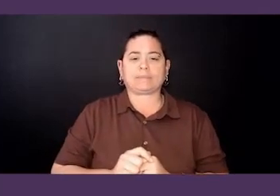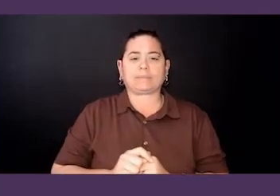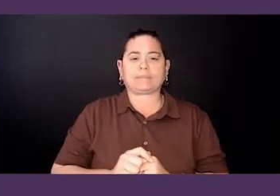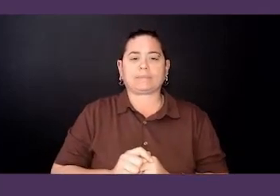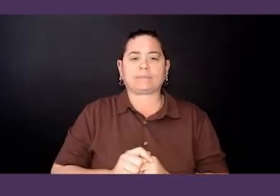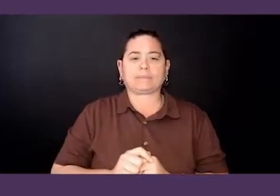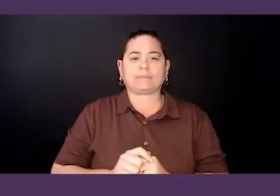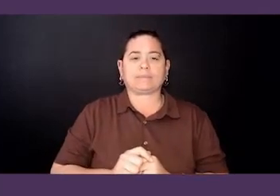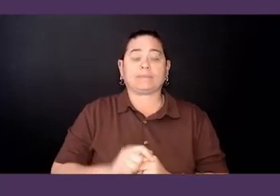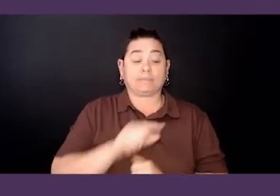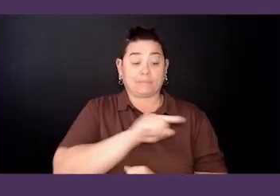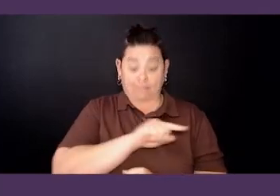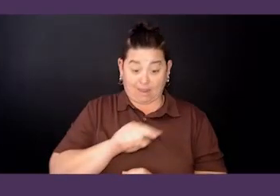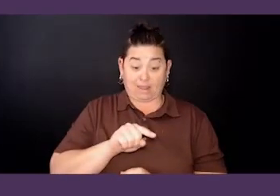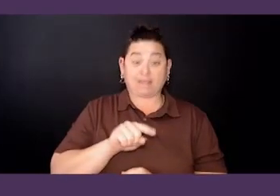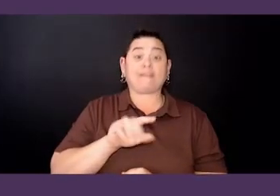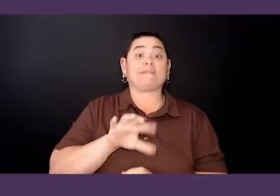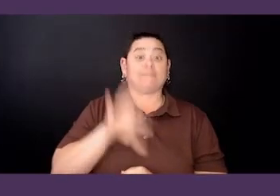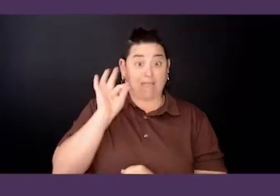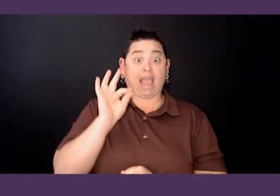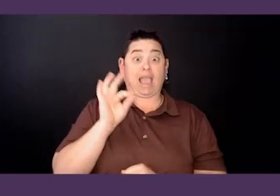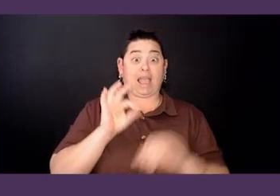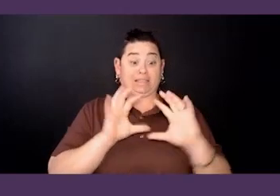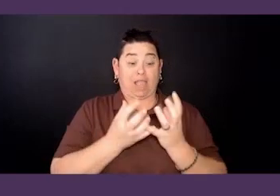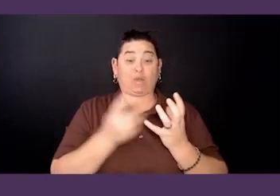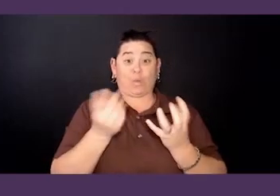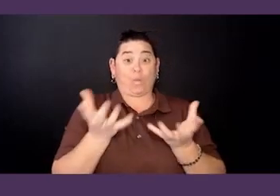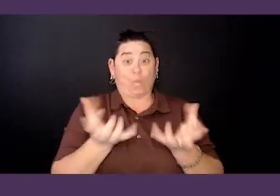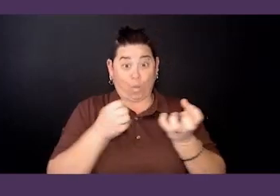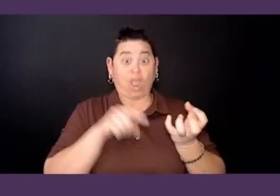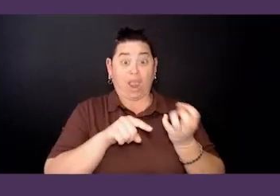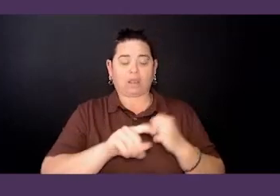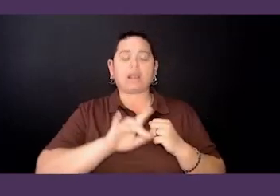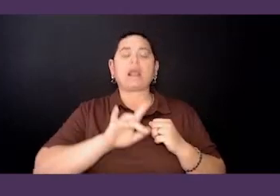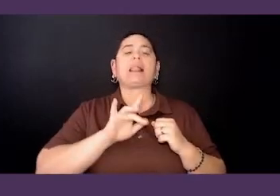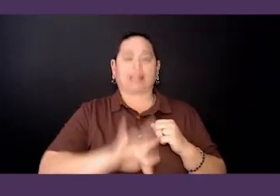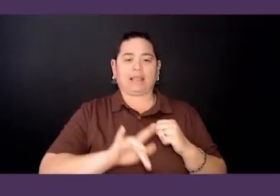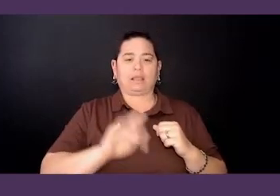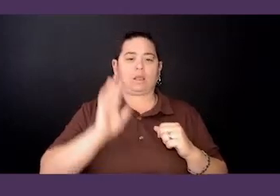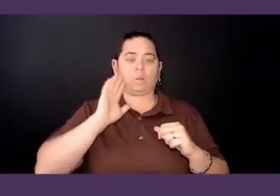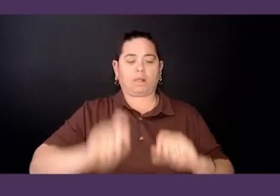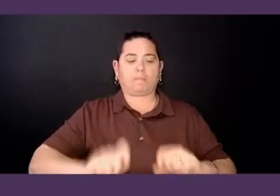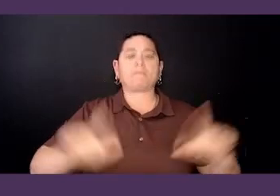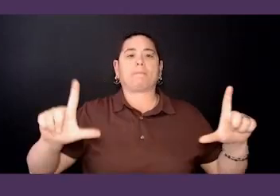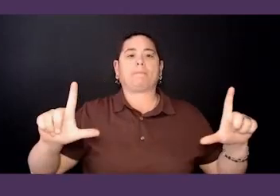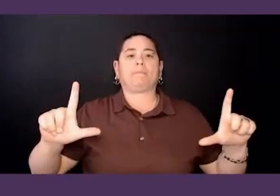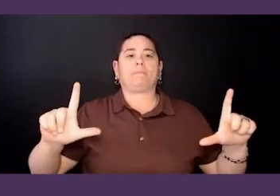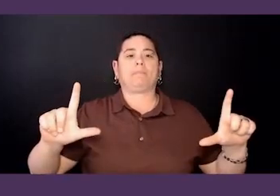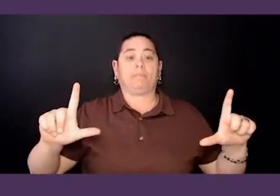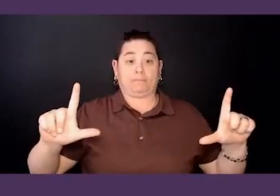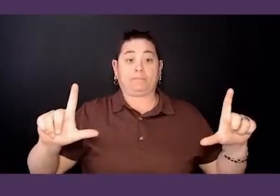When you find a category you want, click on the tab for the list of on-demand webinars available.